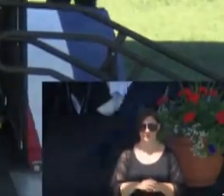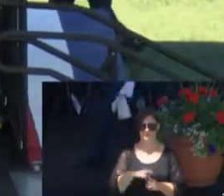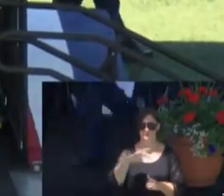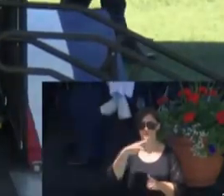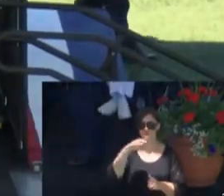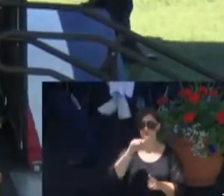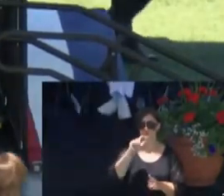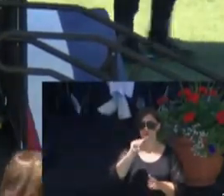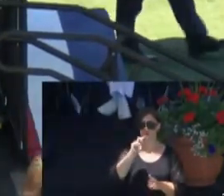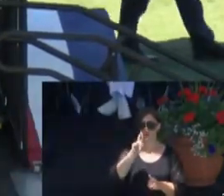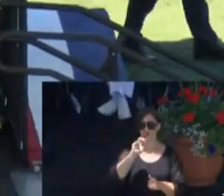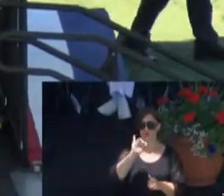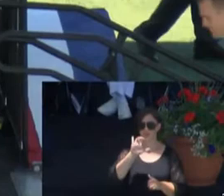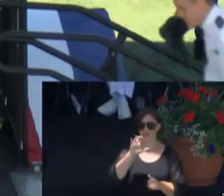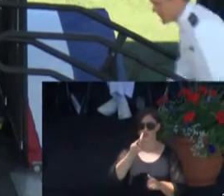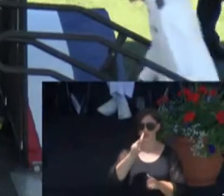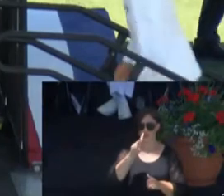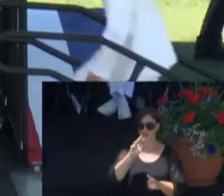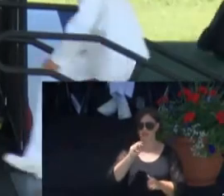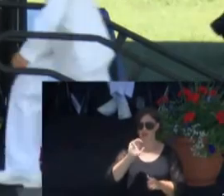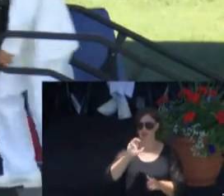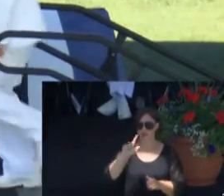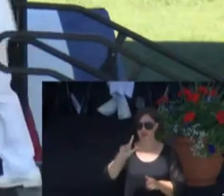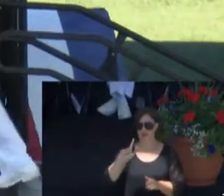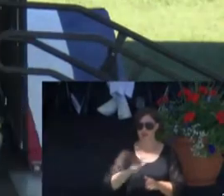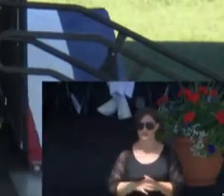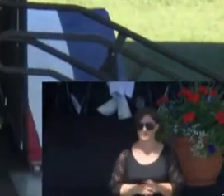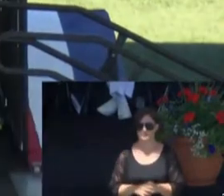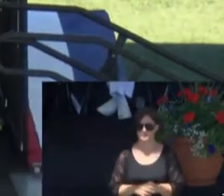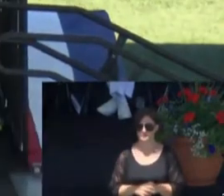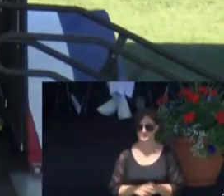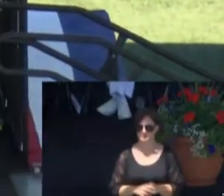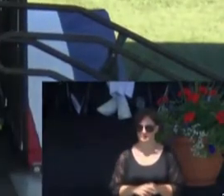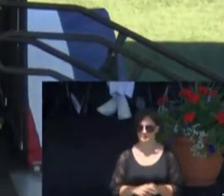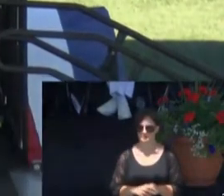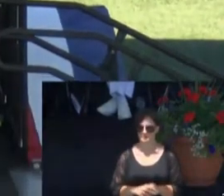Patrick Francis McGinnis, magna cum laude.